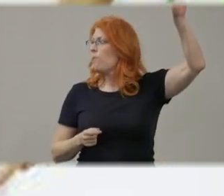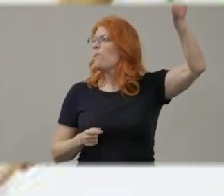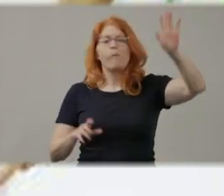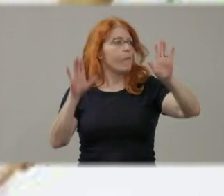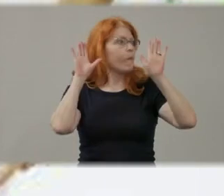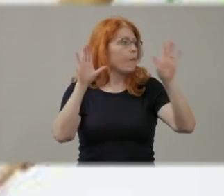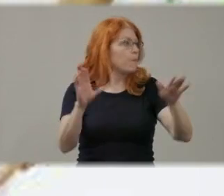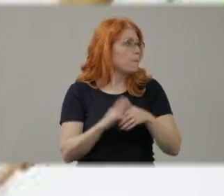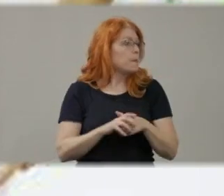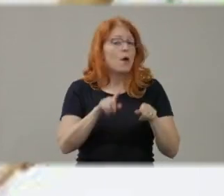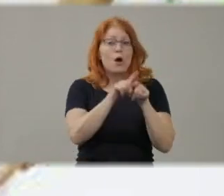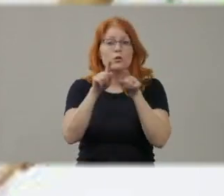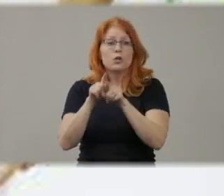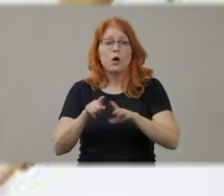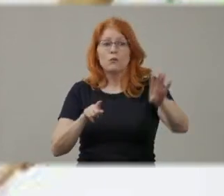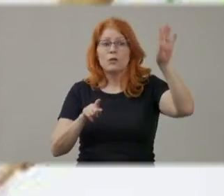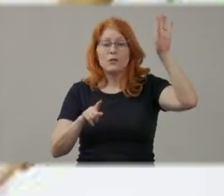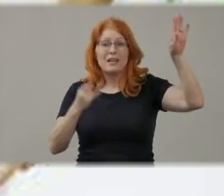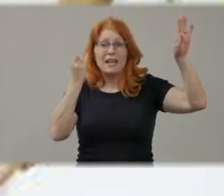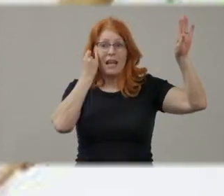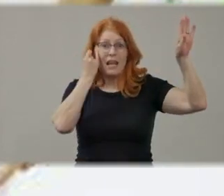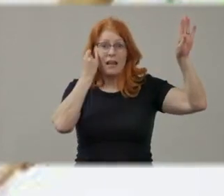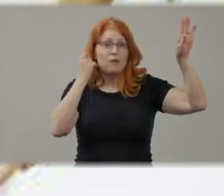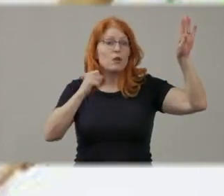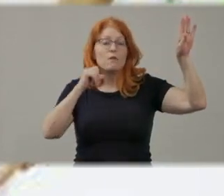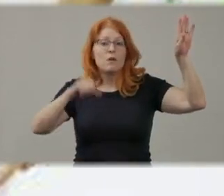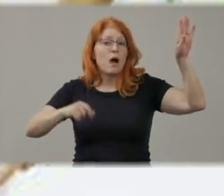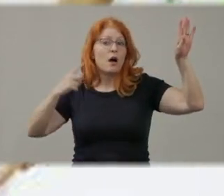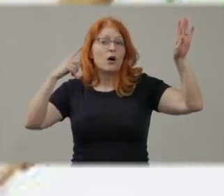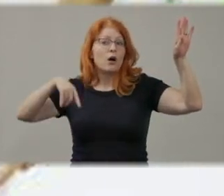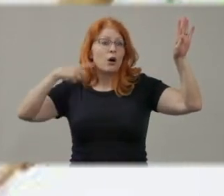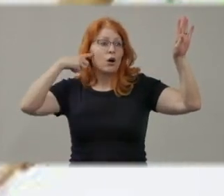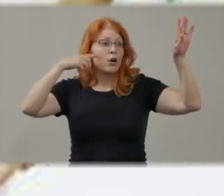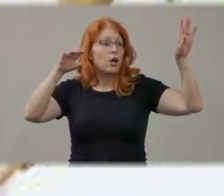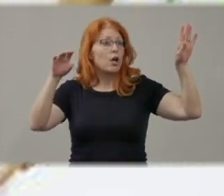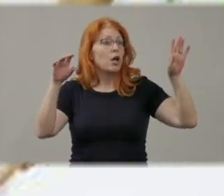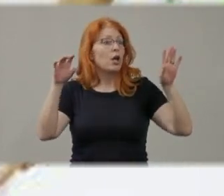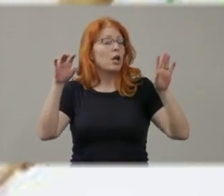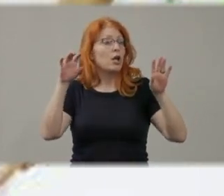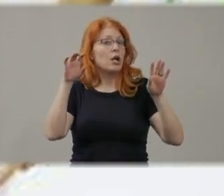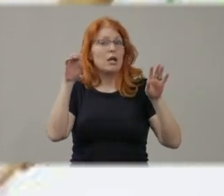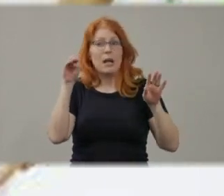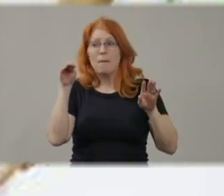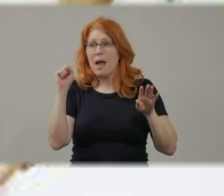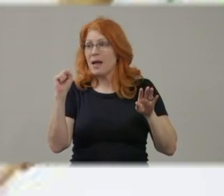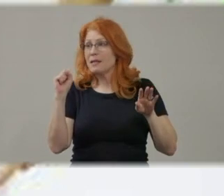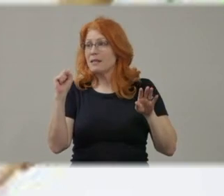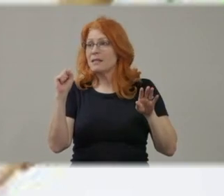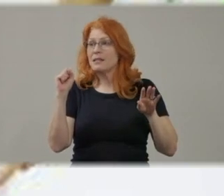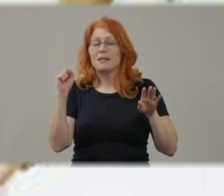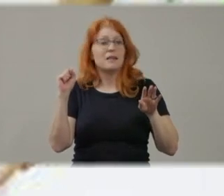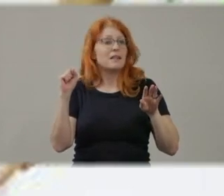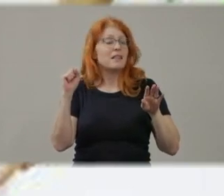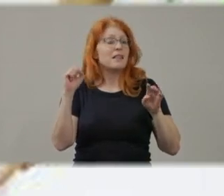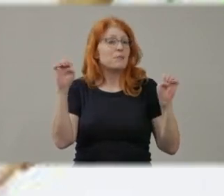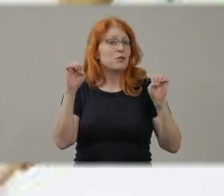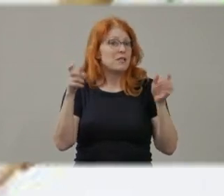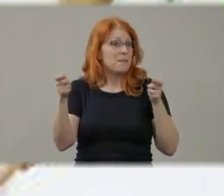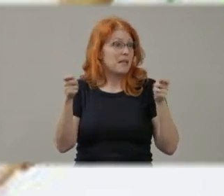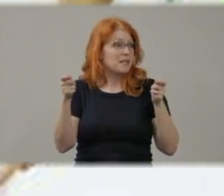Awesome. And raise your hand if you have not heard about emergency management. I hope to see no hands. And that's